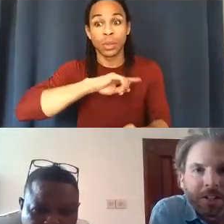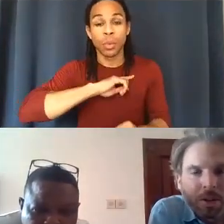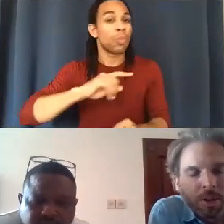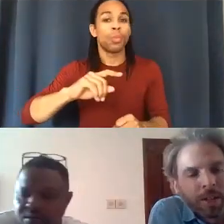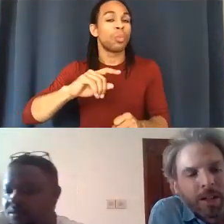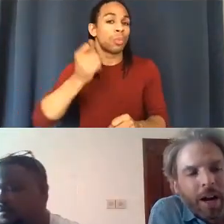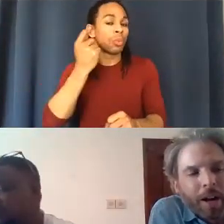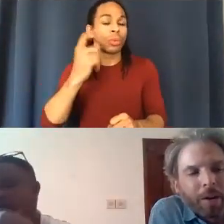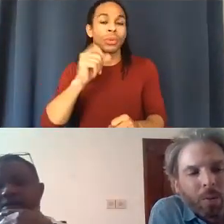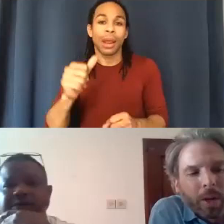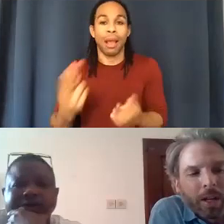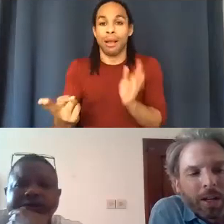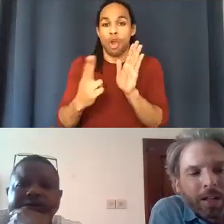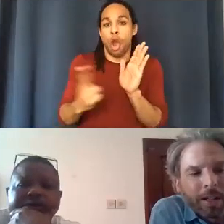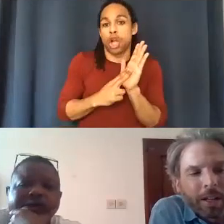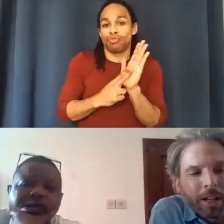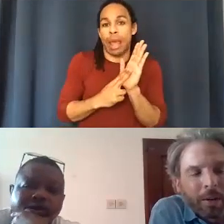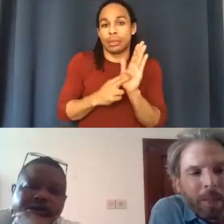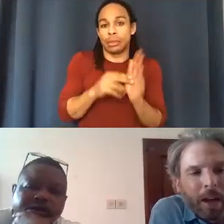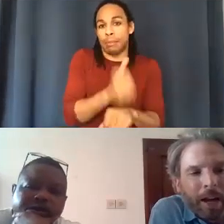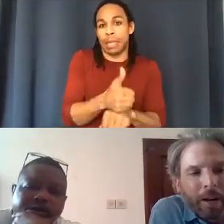organization. So we